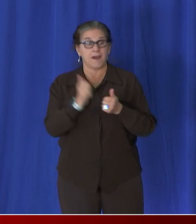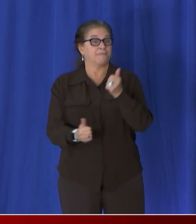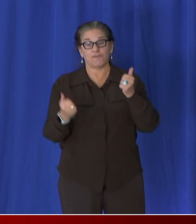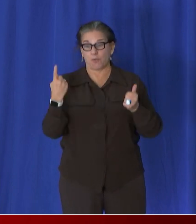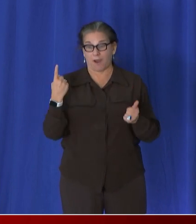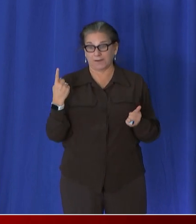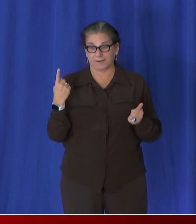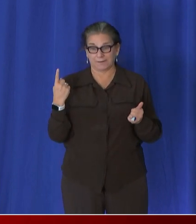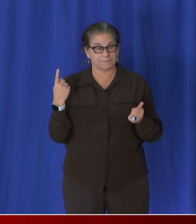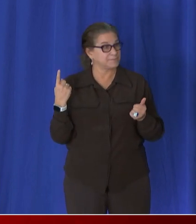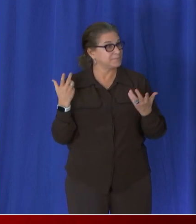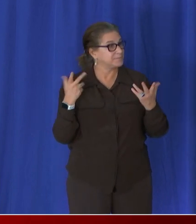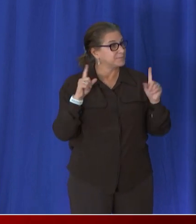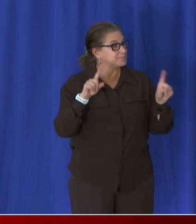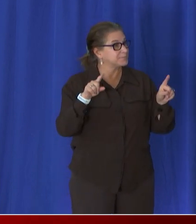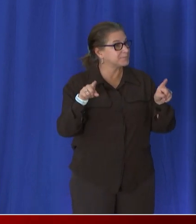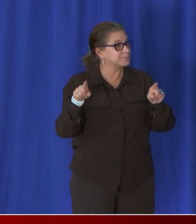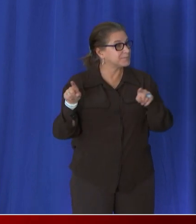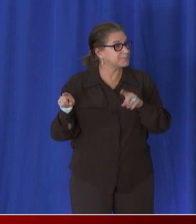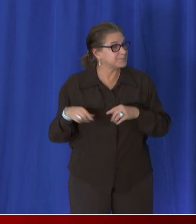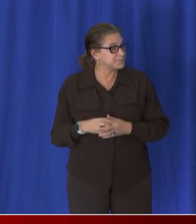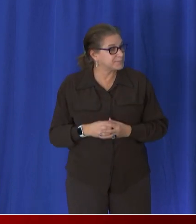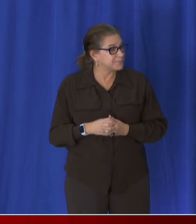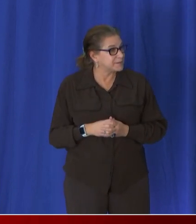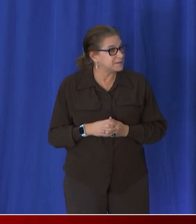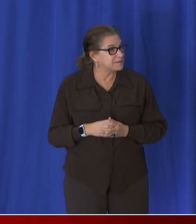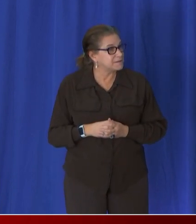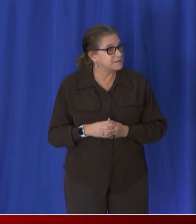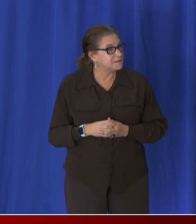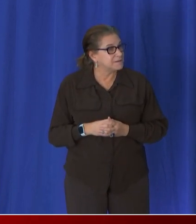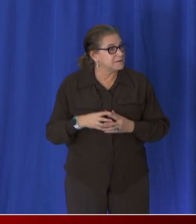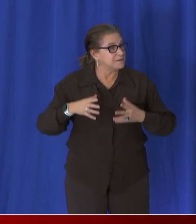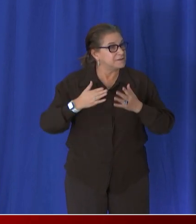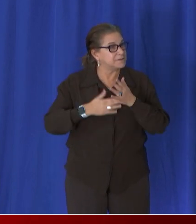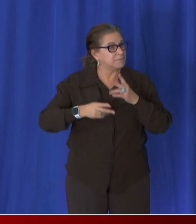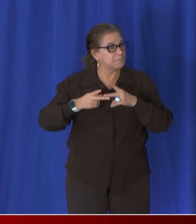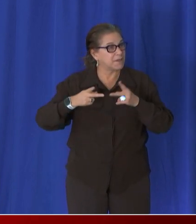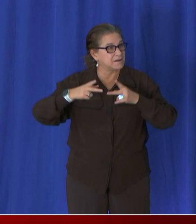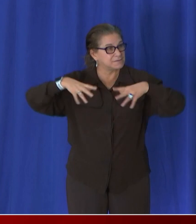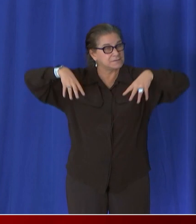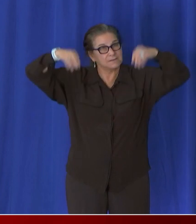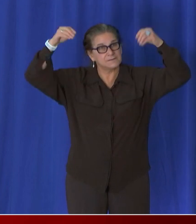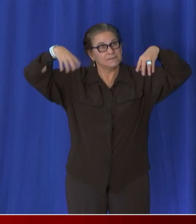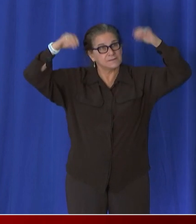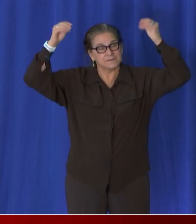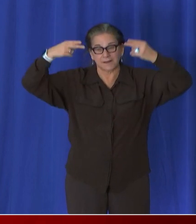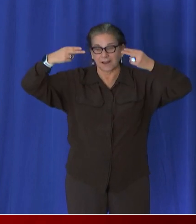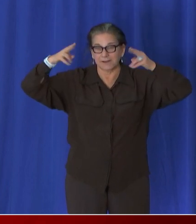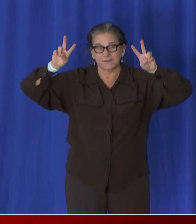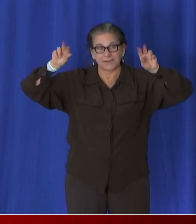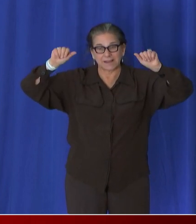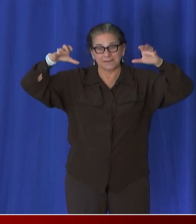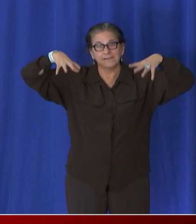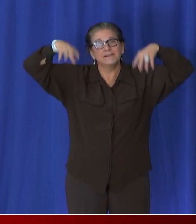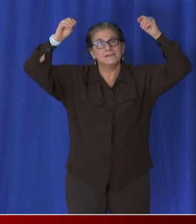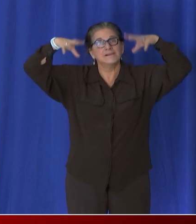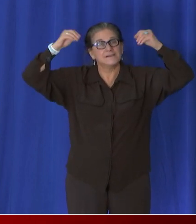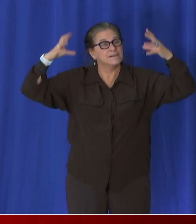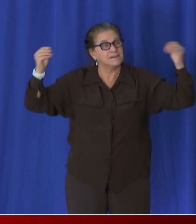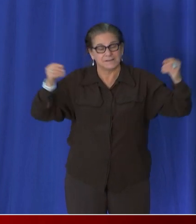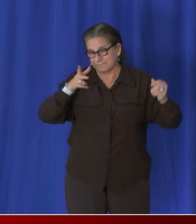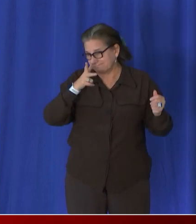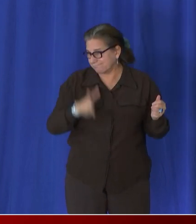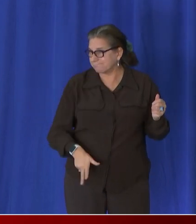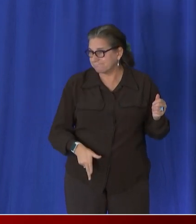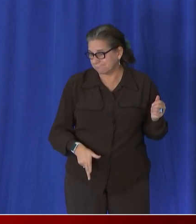spaces. Choose less busy times to attend holiday activities. Choose to attend or host small